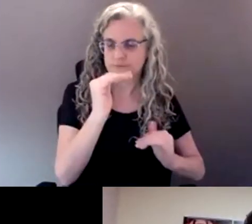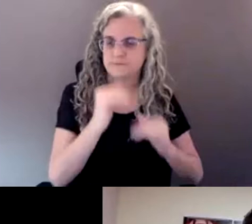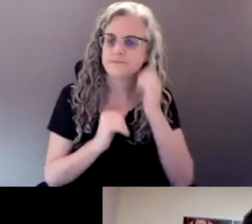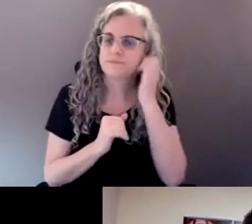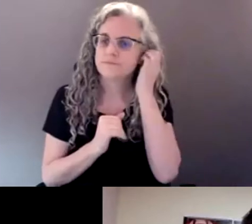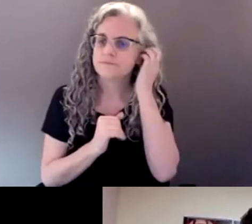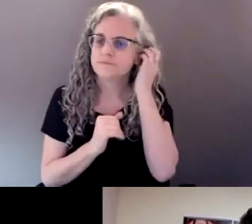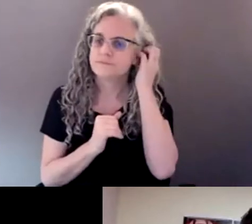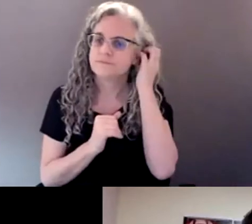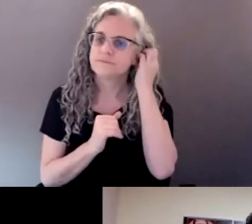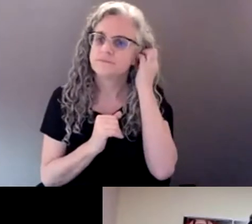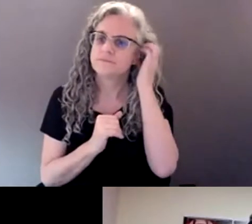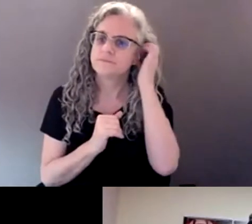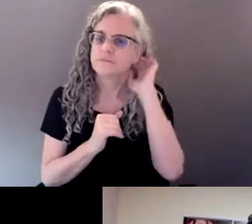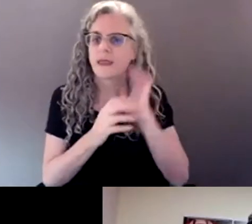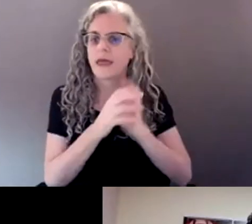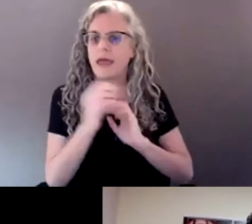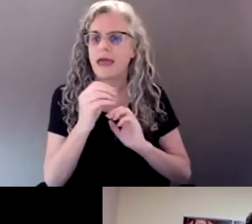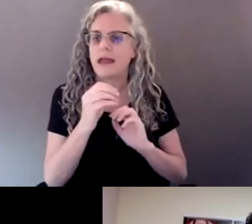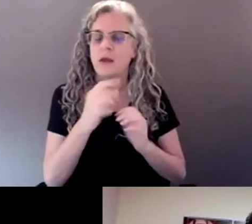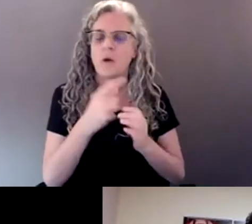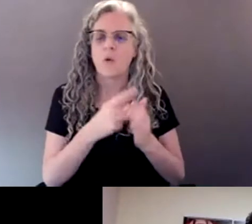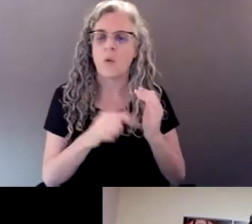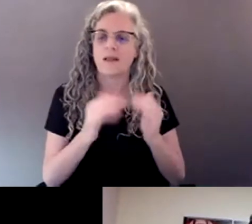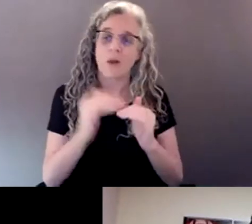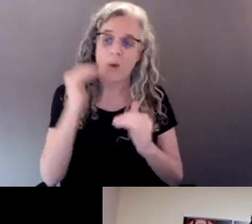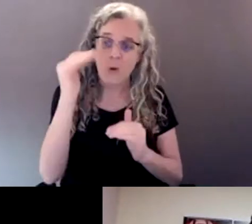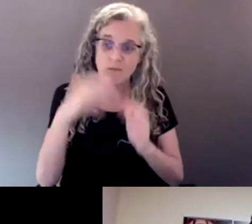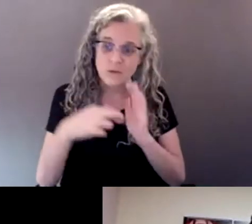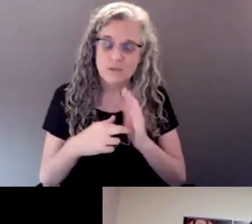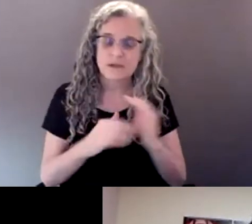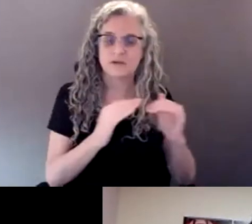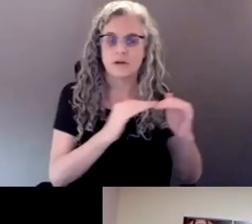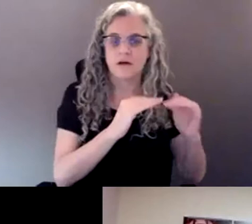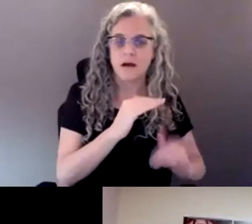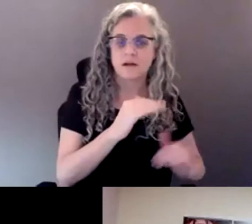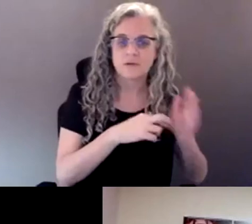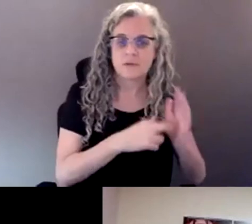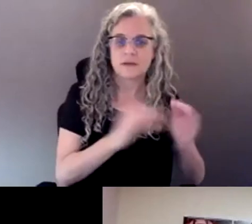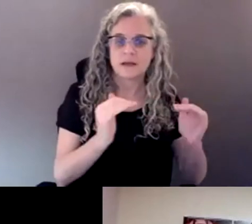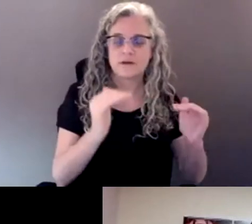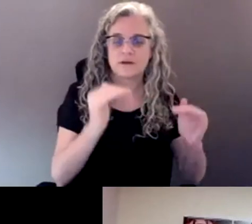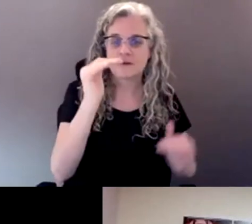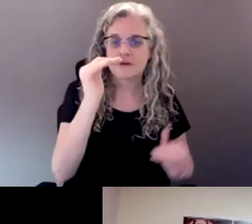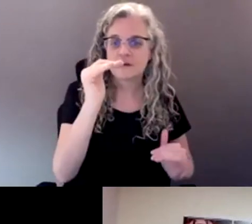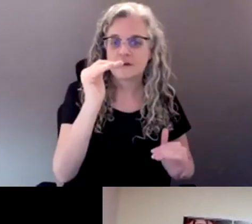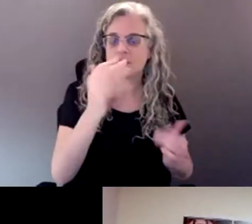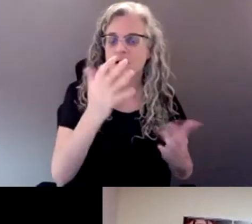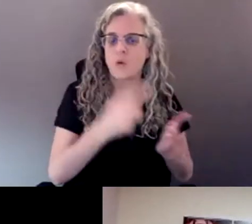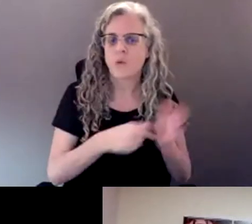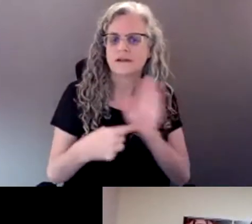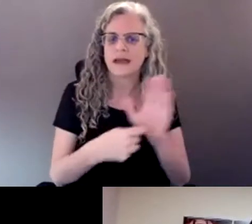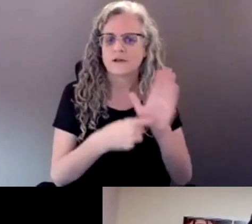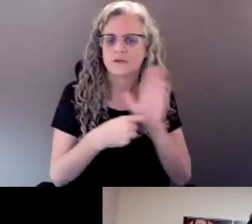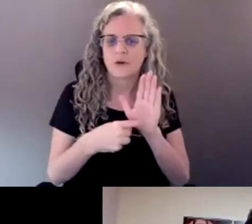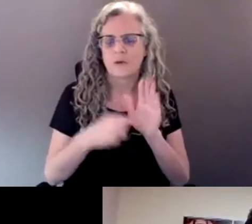And what these sorts of representations, I suppose doesn't specify in terms of in which fields,